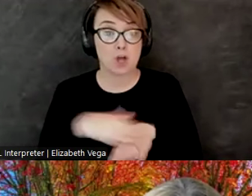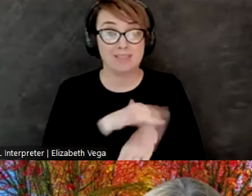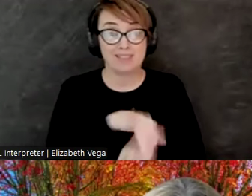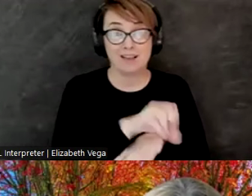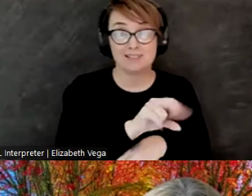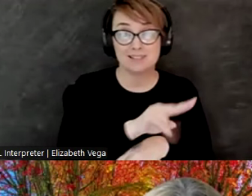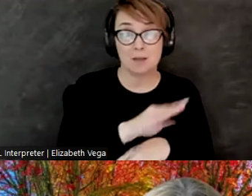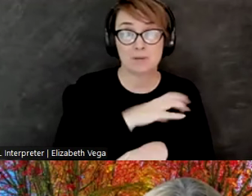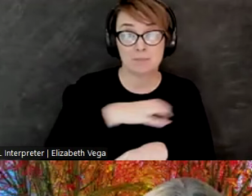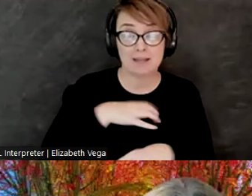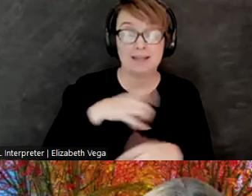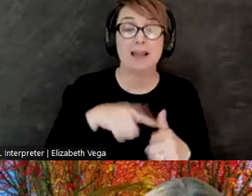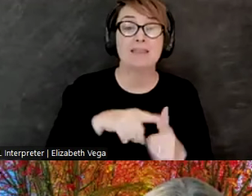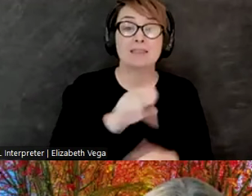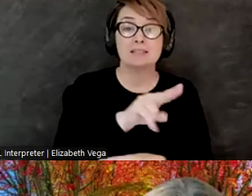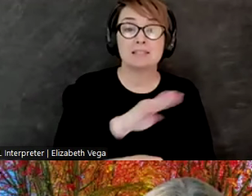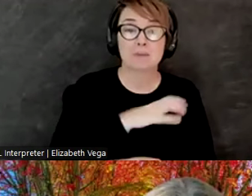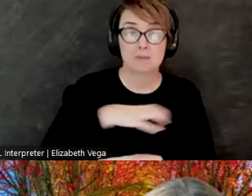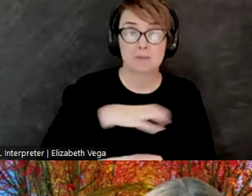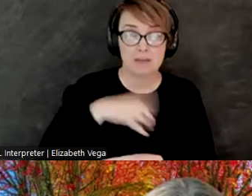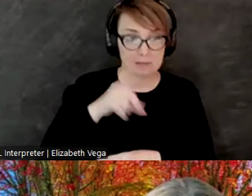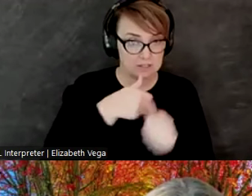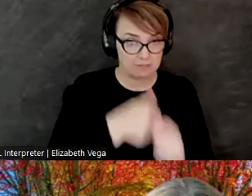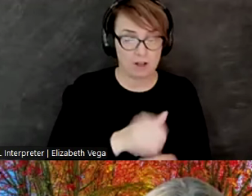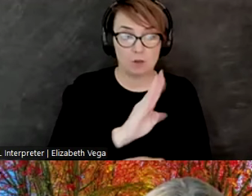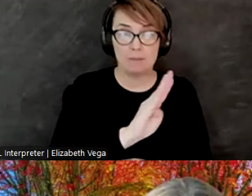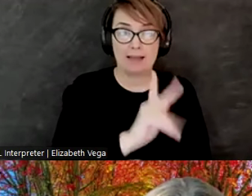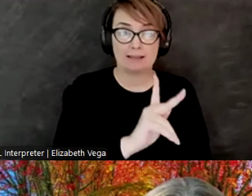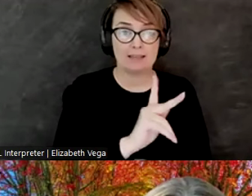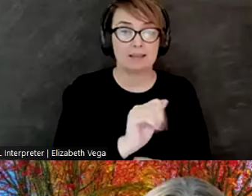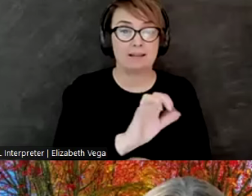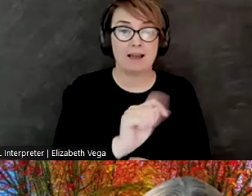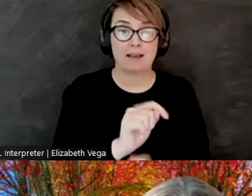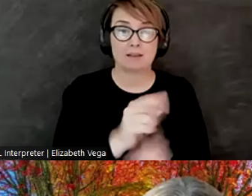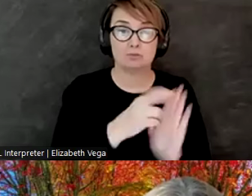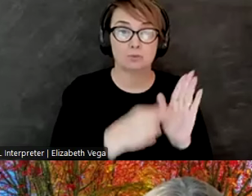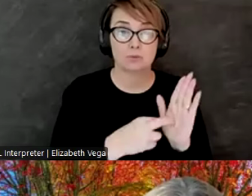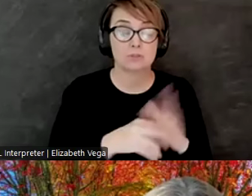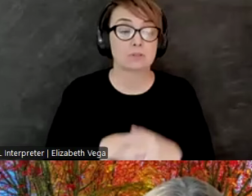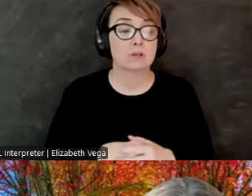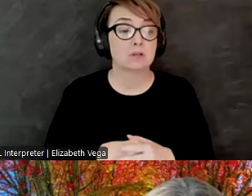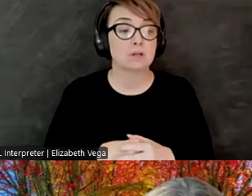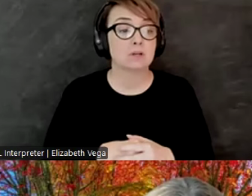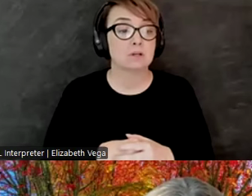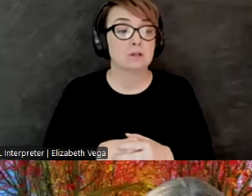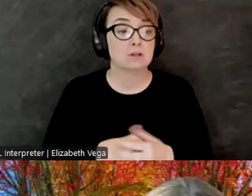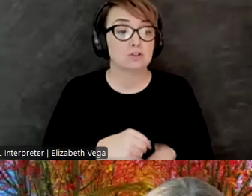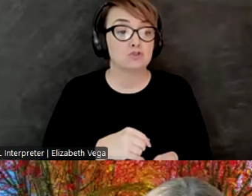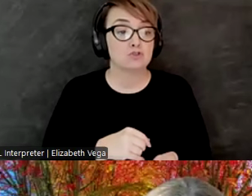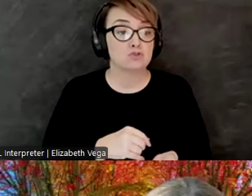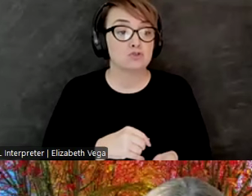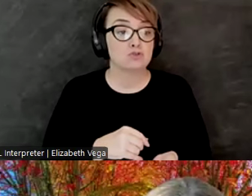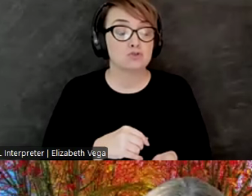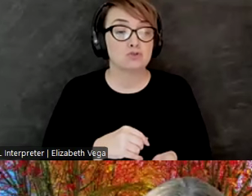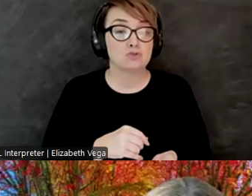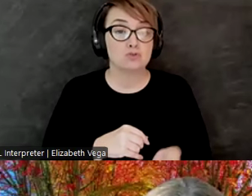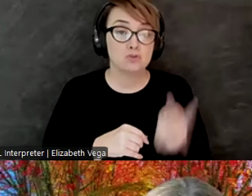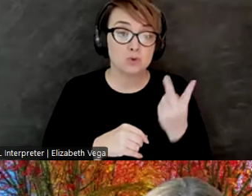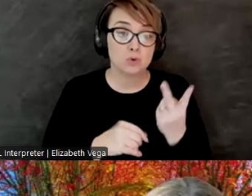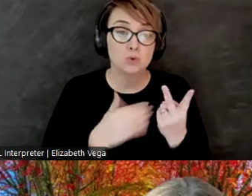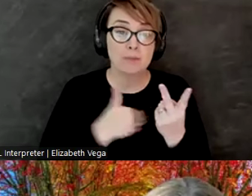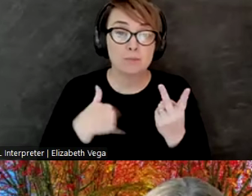that subcommittee will be subject to Bagley-Keene. So, two members or fewer,